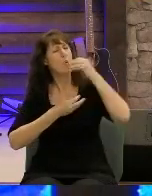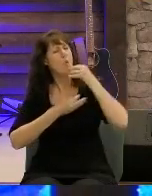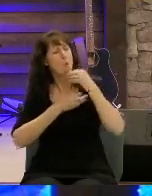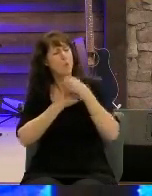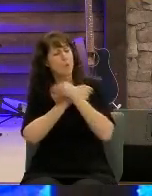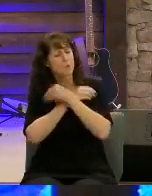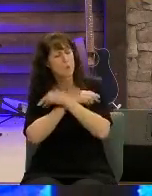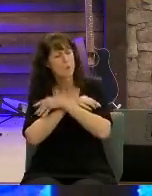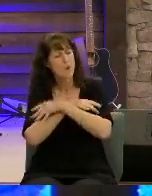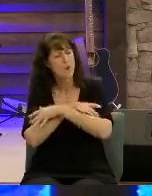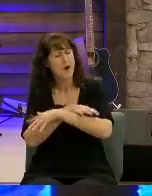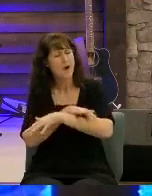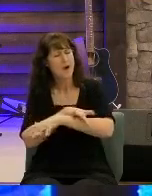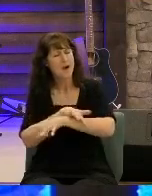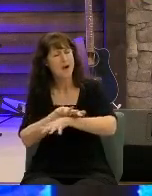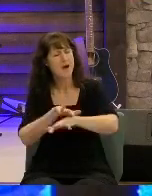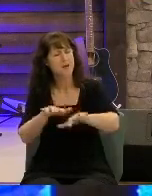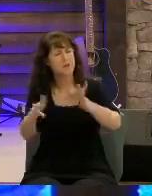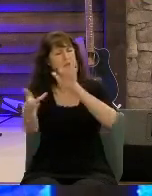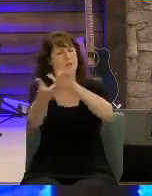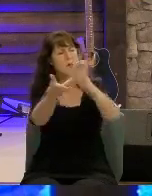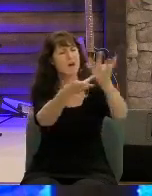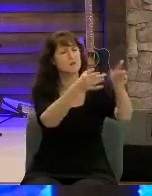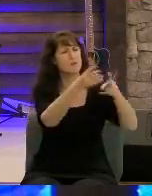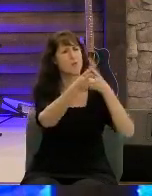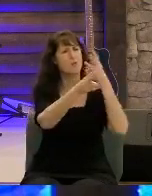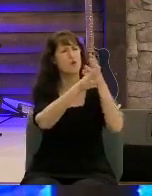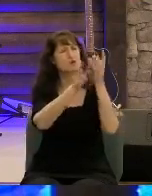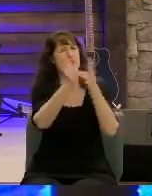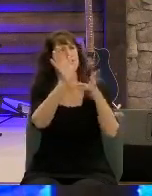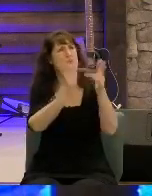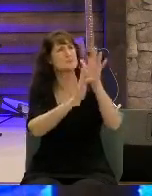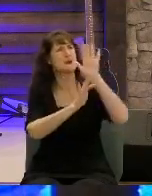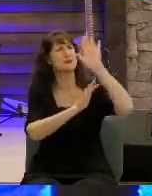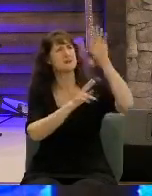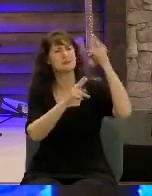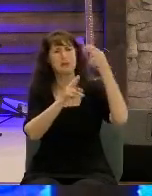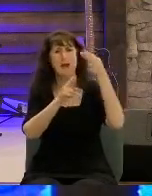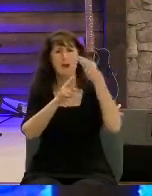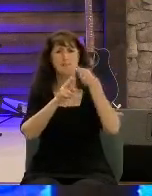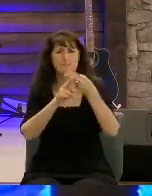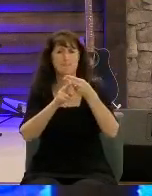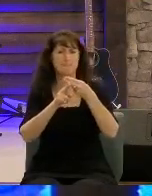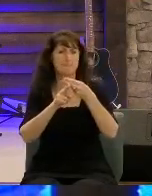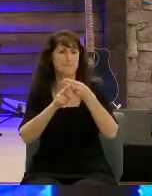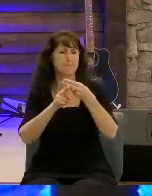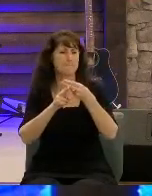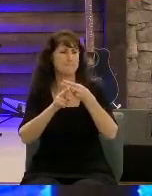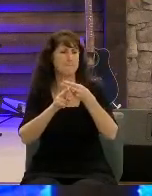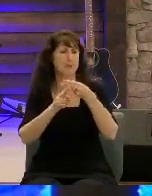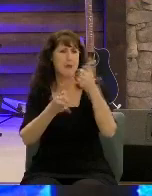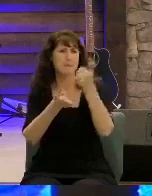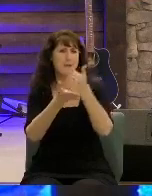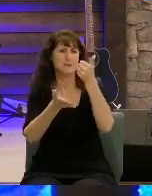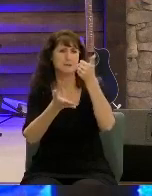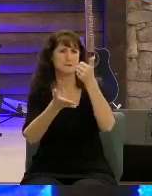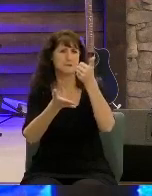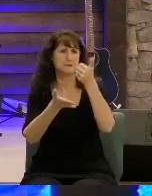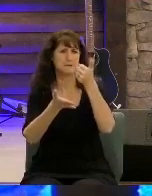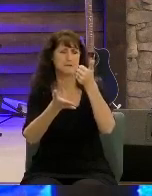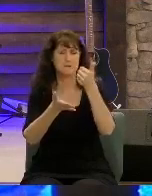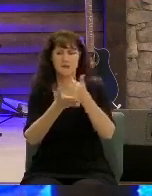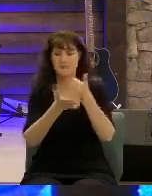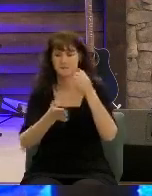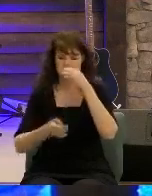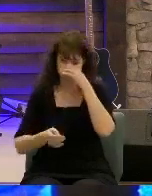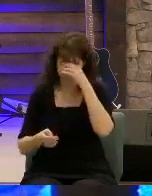the love to touch your world, Lord God. Yes. In Jesus' mighty and holy name, amen.